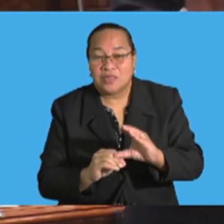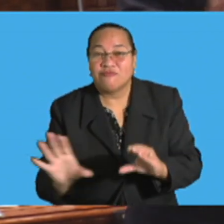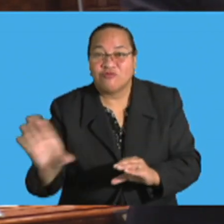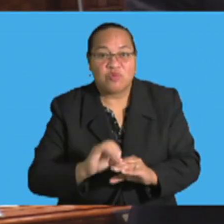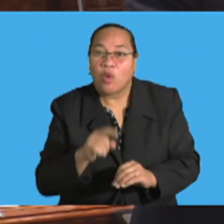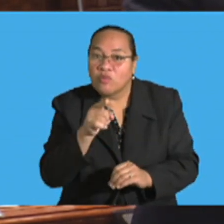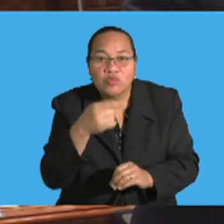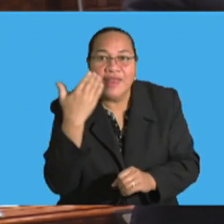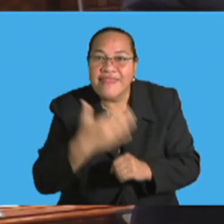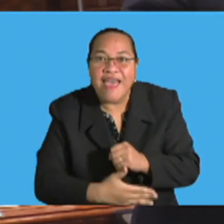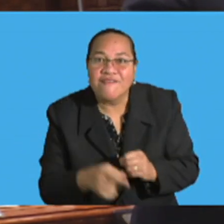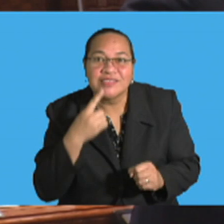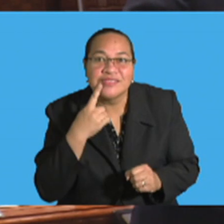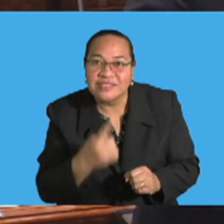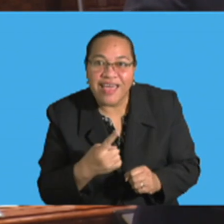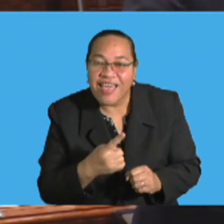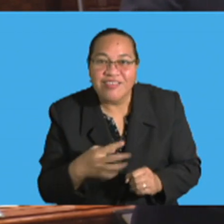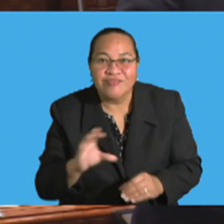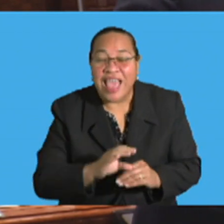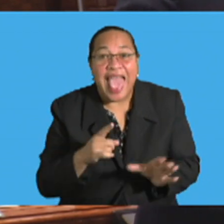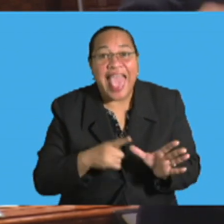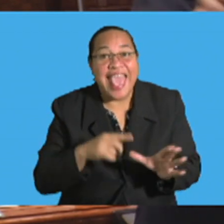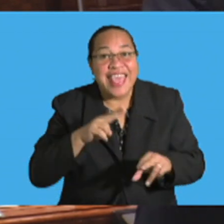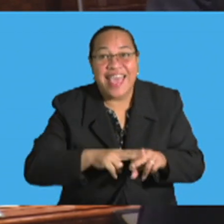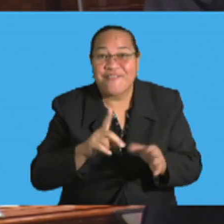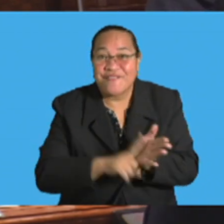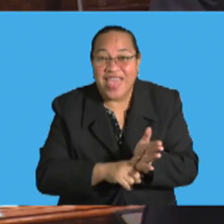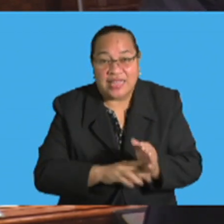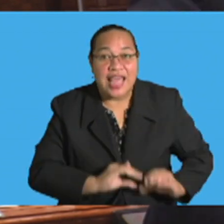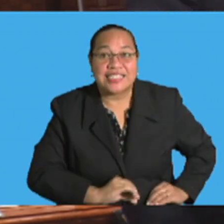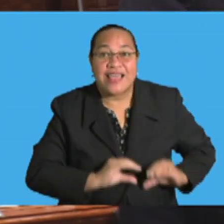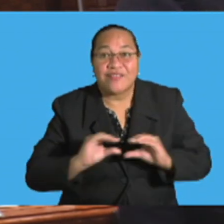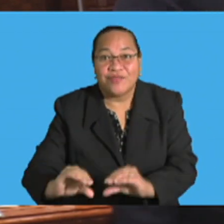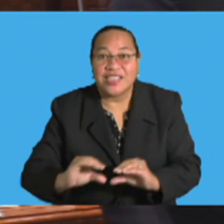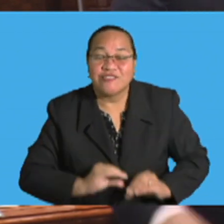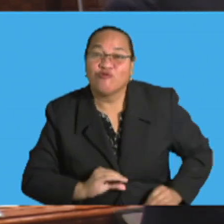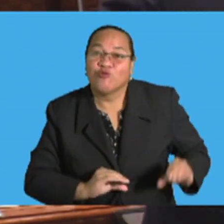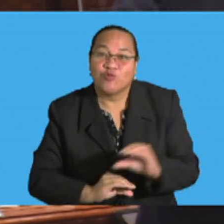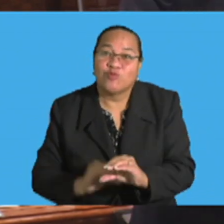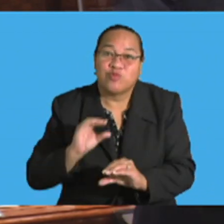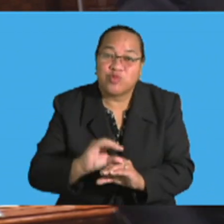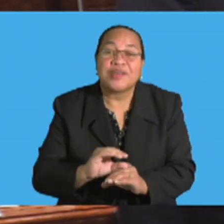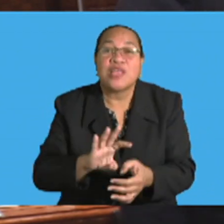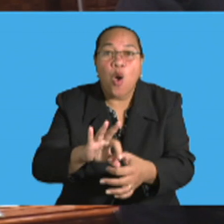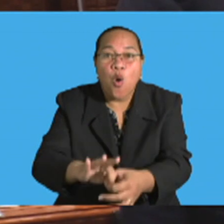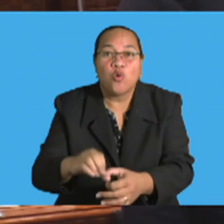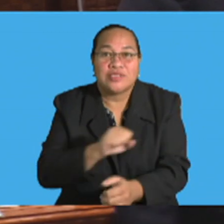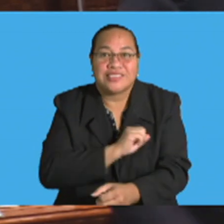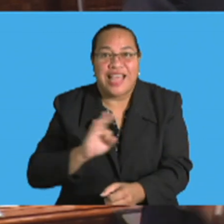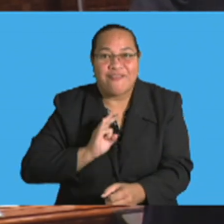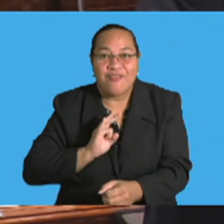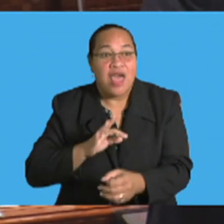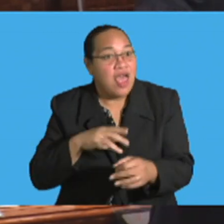not commented on how AFL actually has been investing in its staff. They now receive bonuses. They